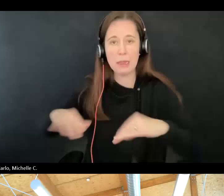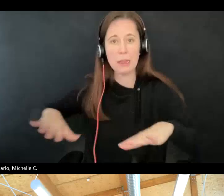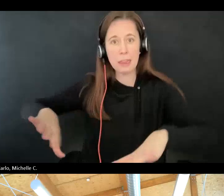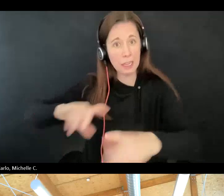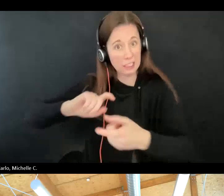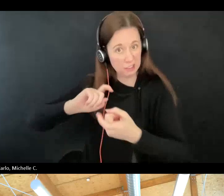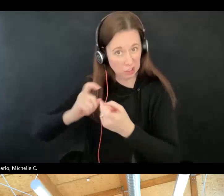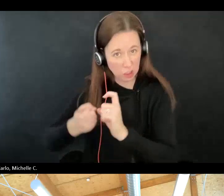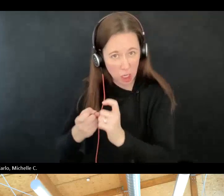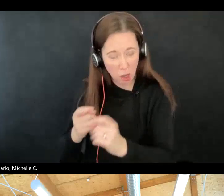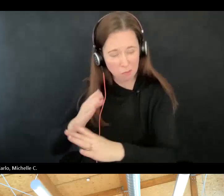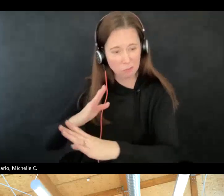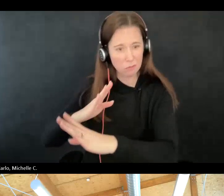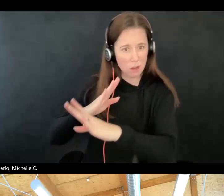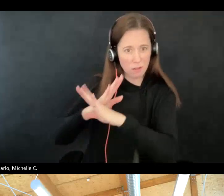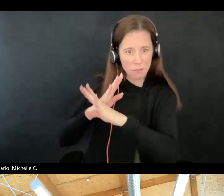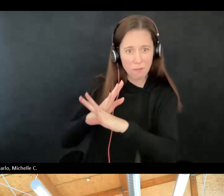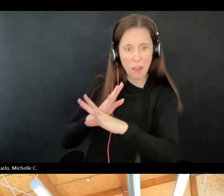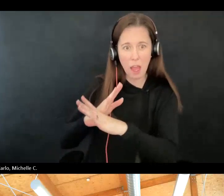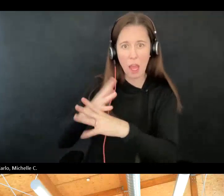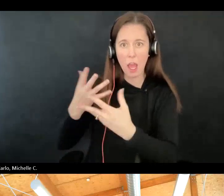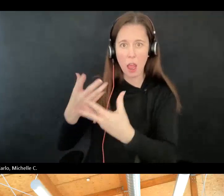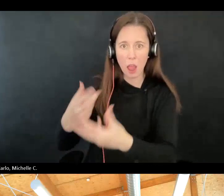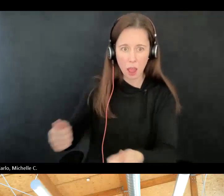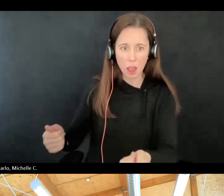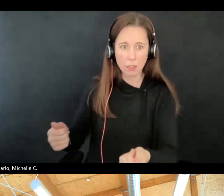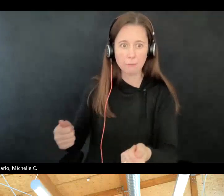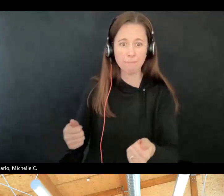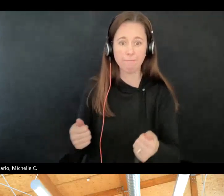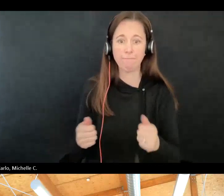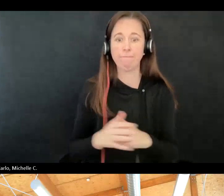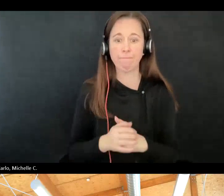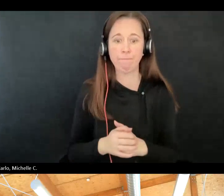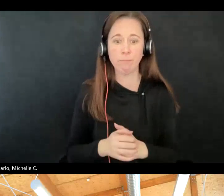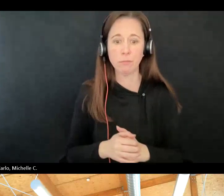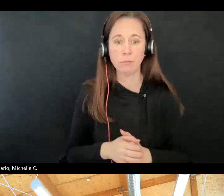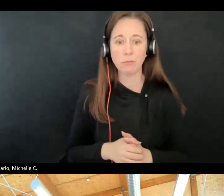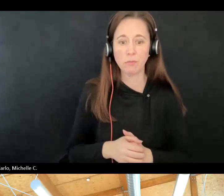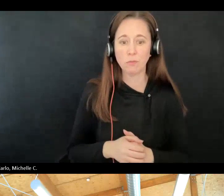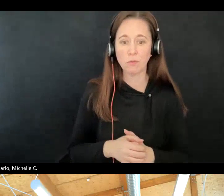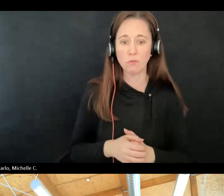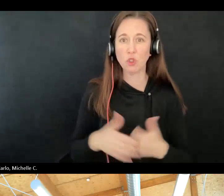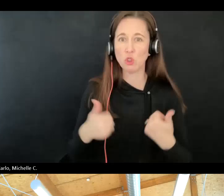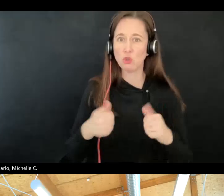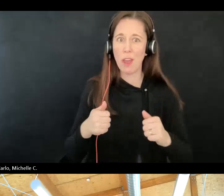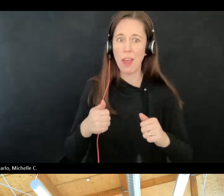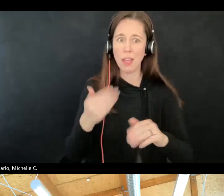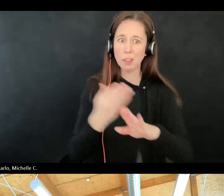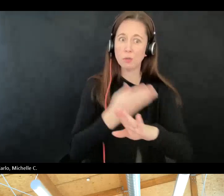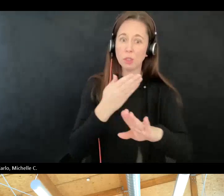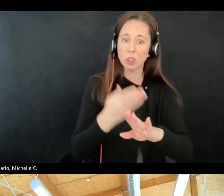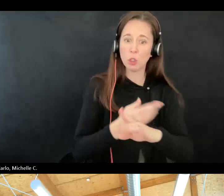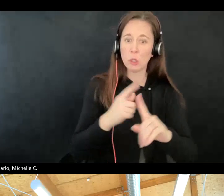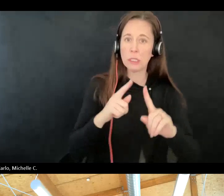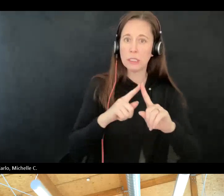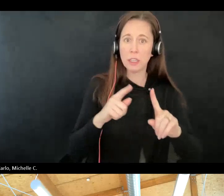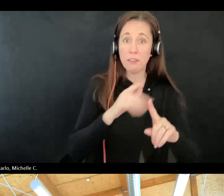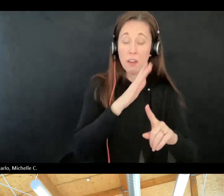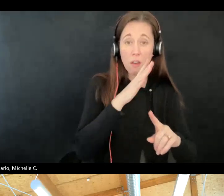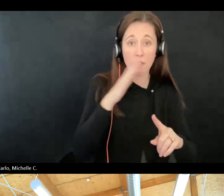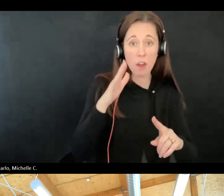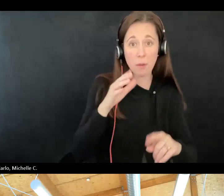that we have is oyster restoration and oyster farming. And oftentimes this work is done in areas that has the poorest